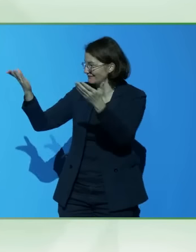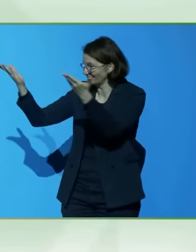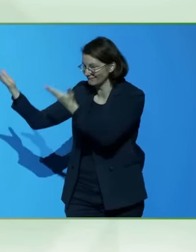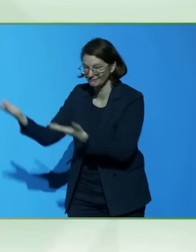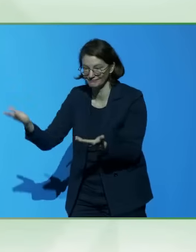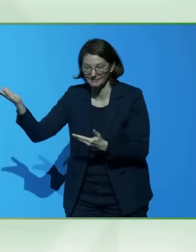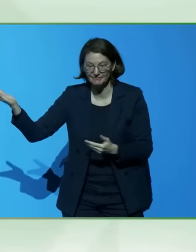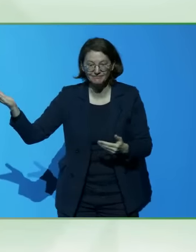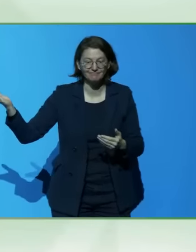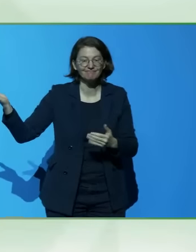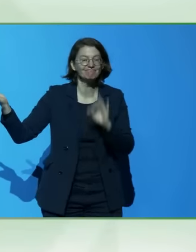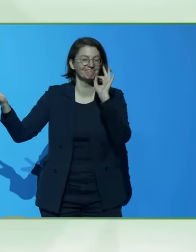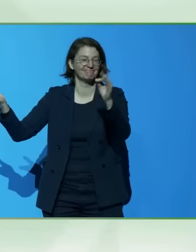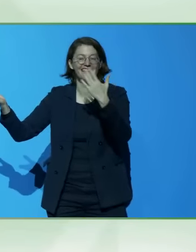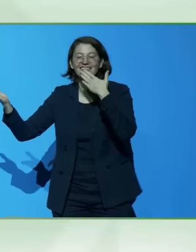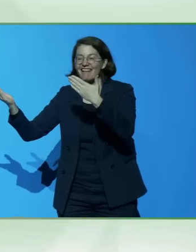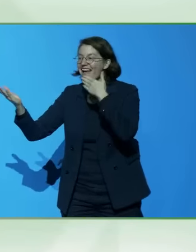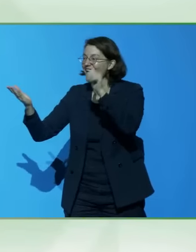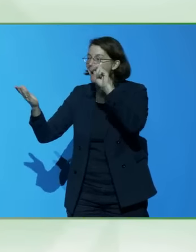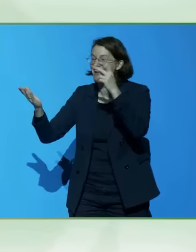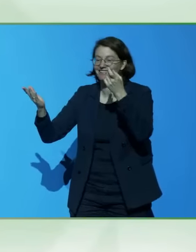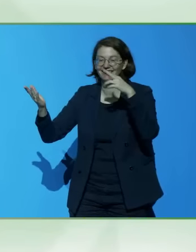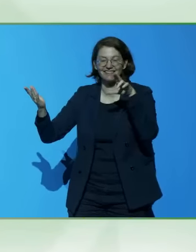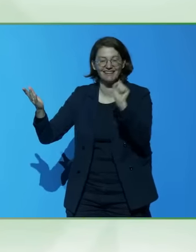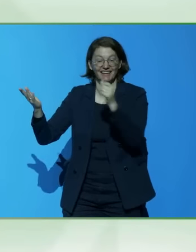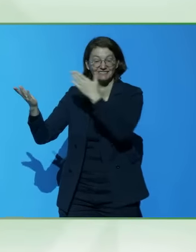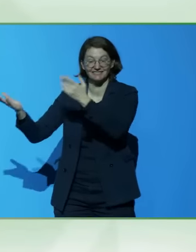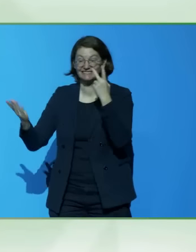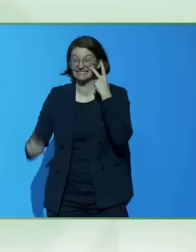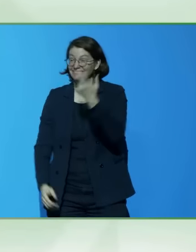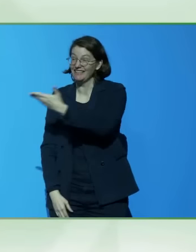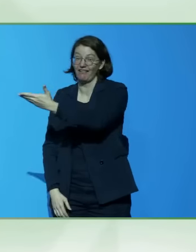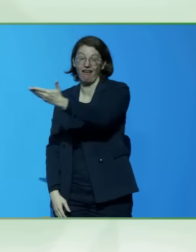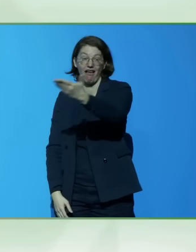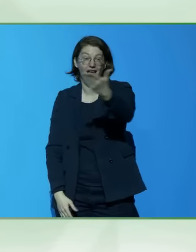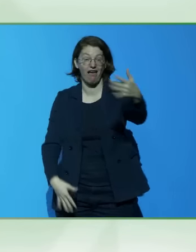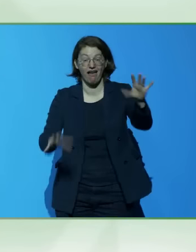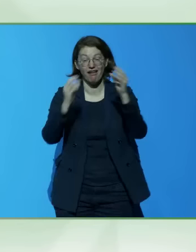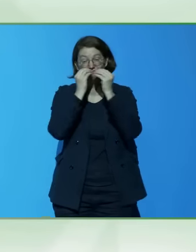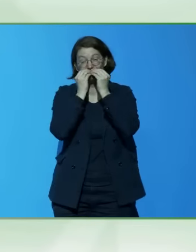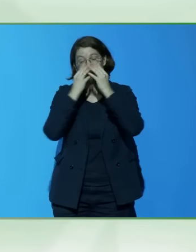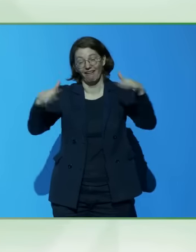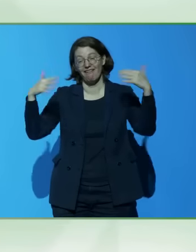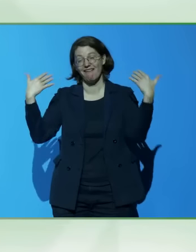Look around you, amazing. I'm going to put down some things and they'll become very evident why I'm putting these down very soon.